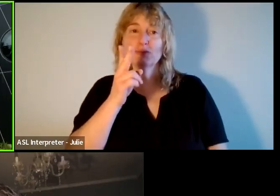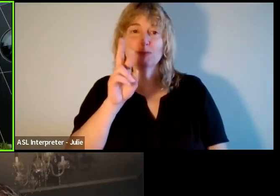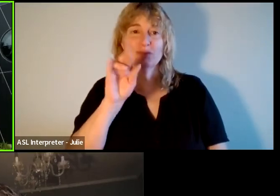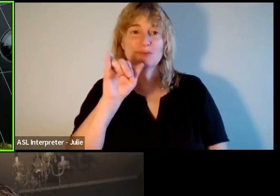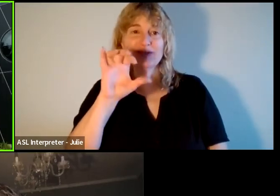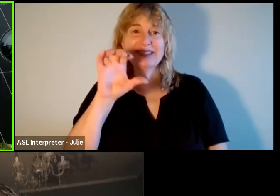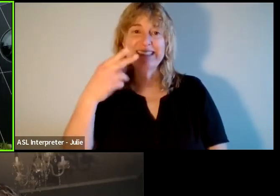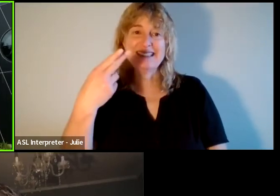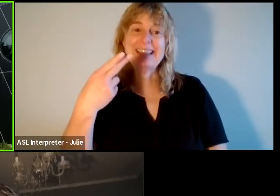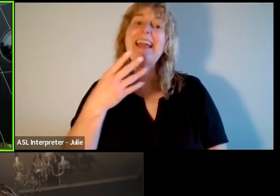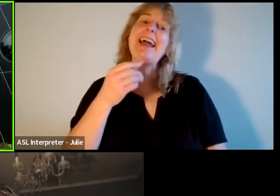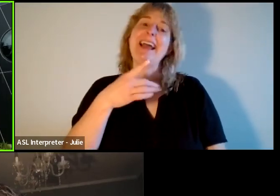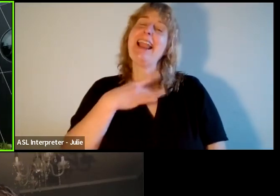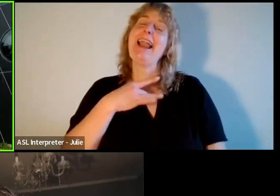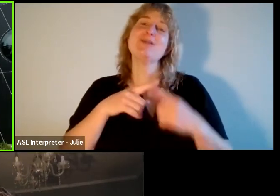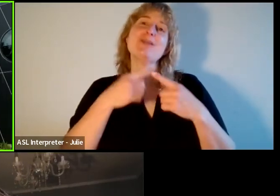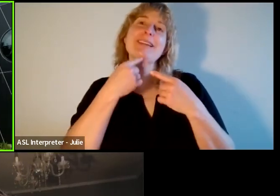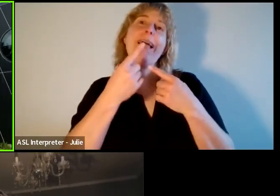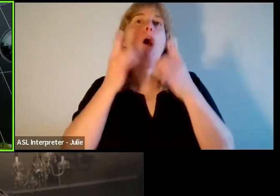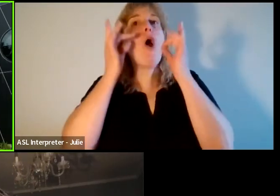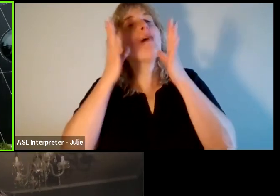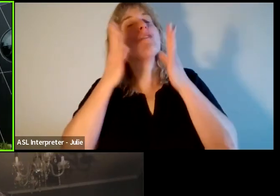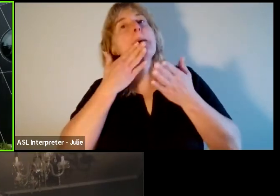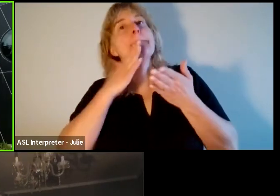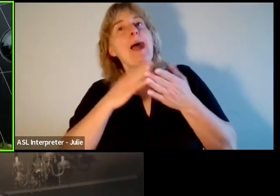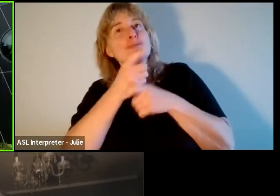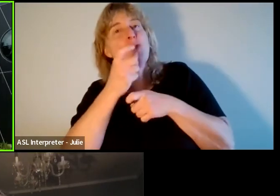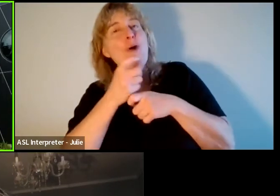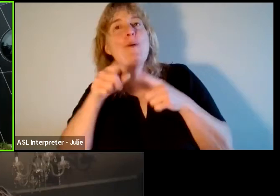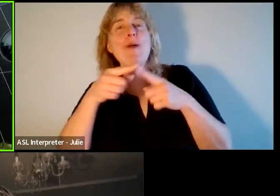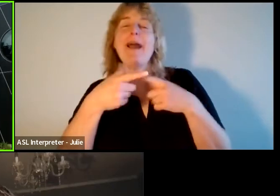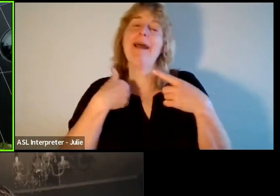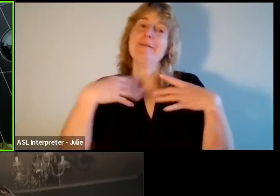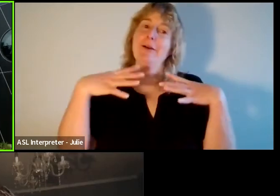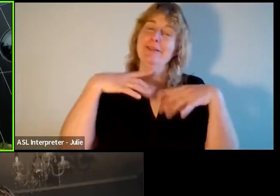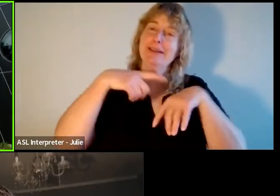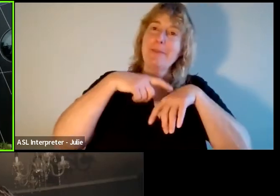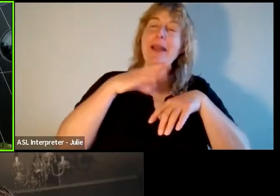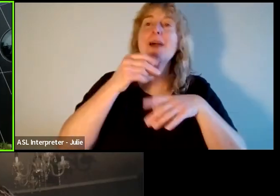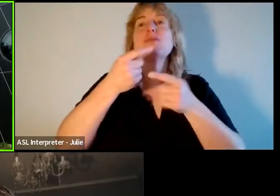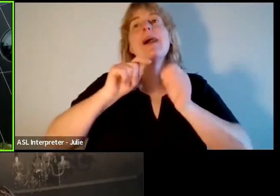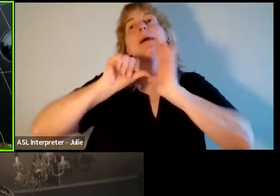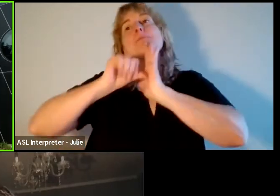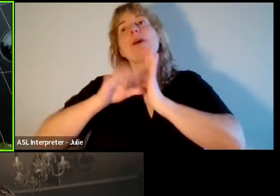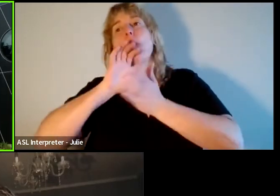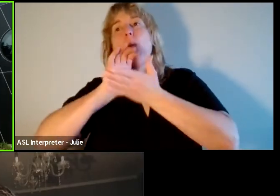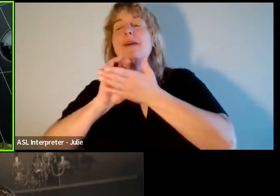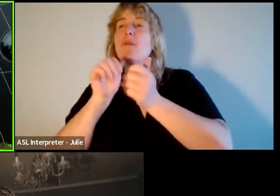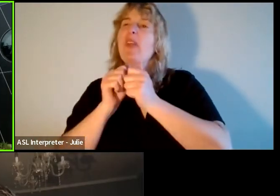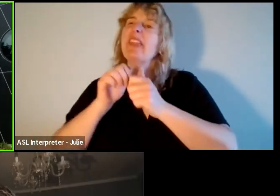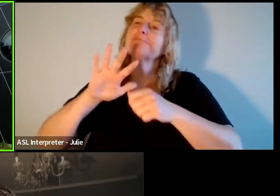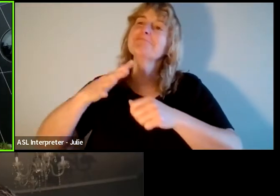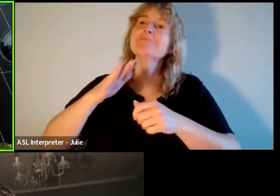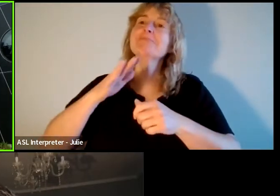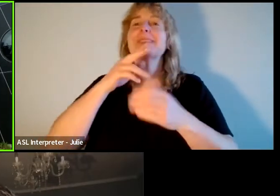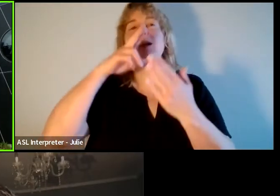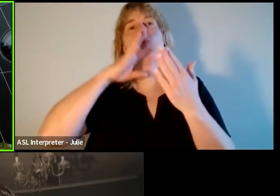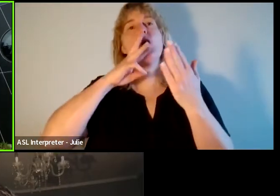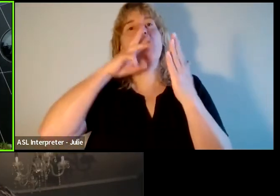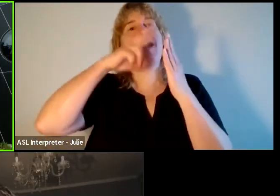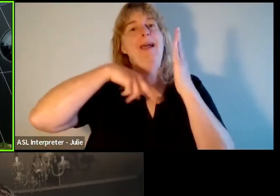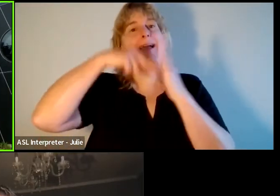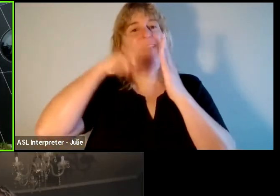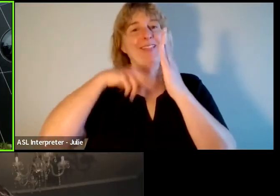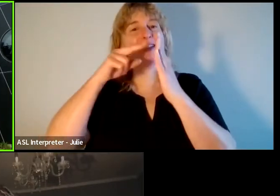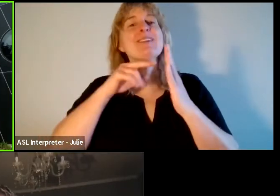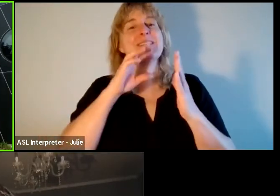that too, by the way. Tries to impress his wife with mediocre watercolor paintings and does a lot of laundry for the guinea pigs. And I can relate to that